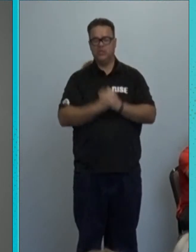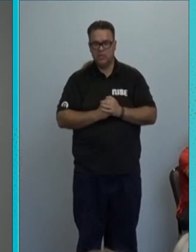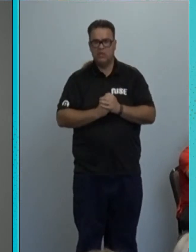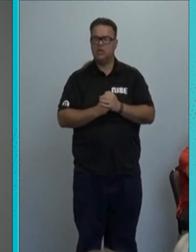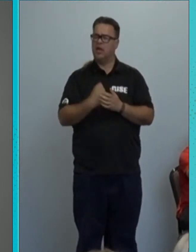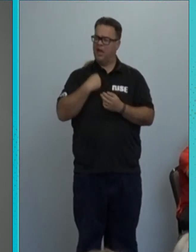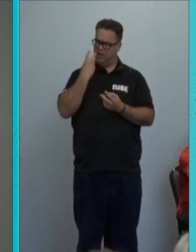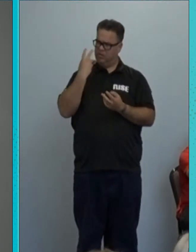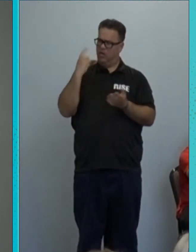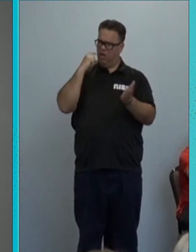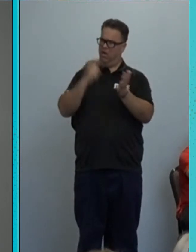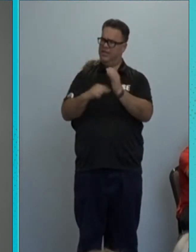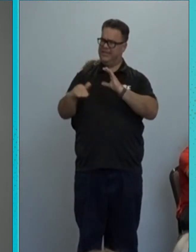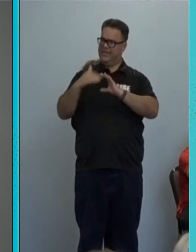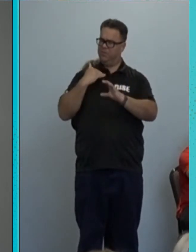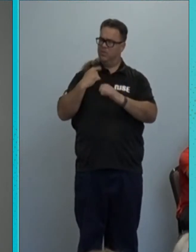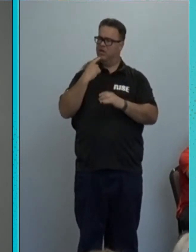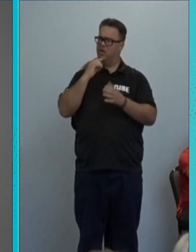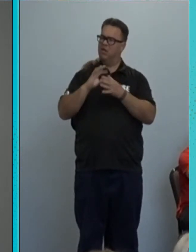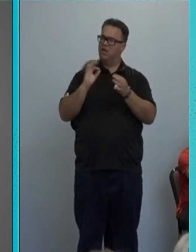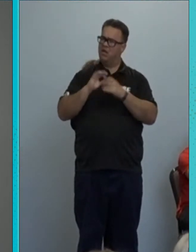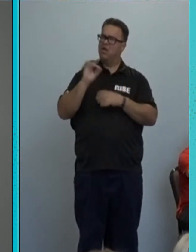I saw this email and I thought,